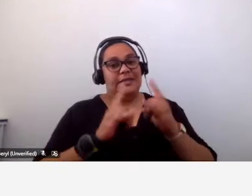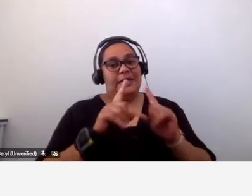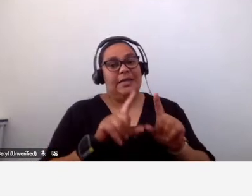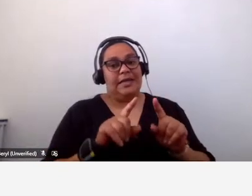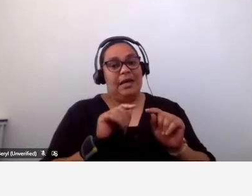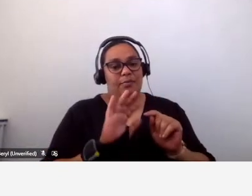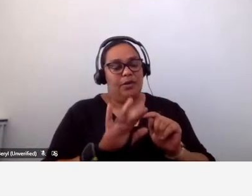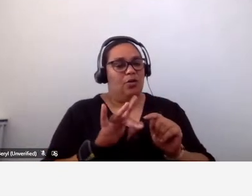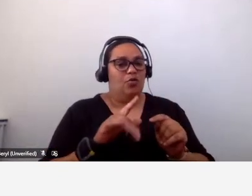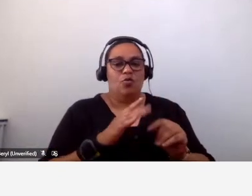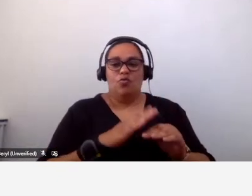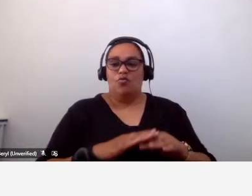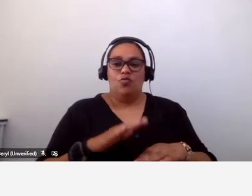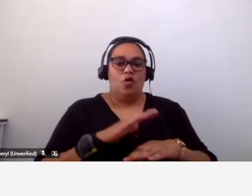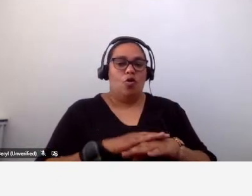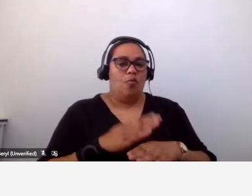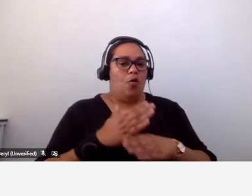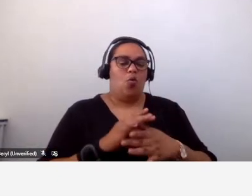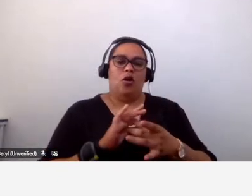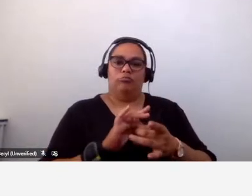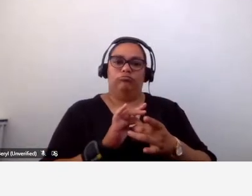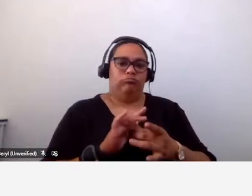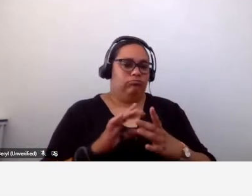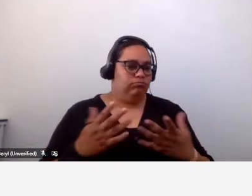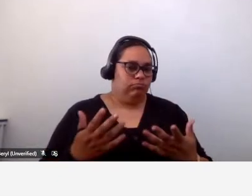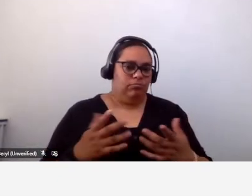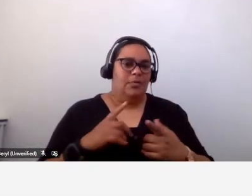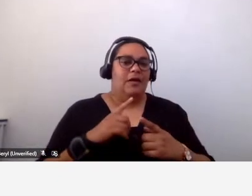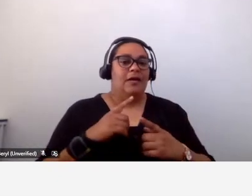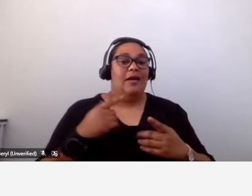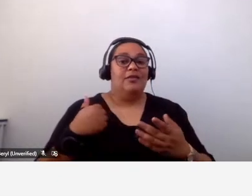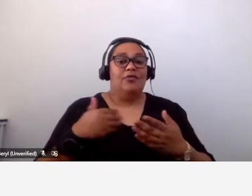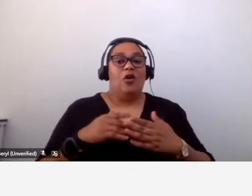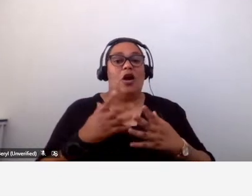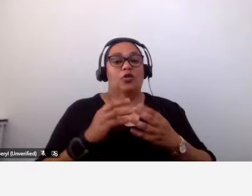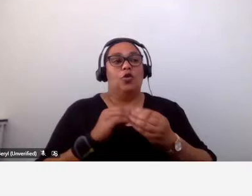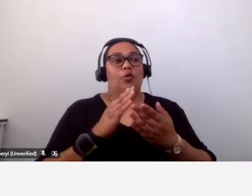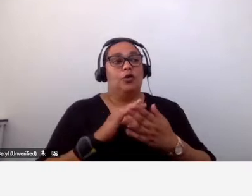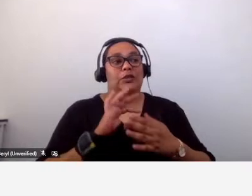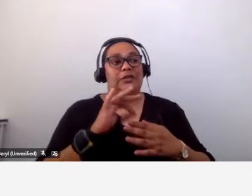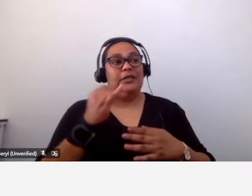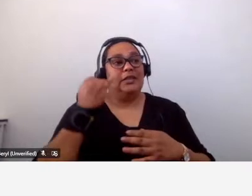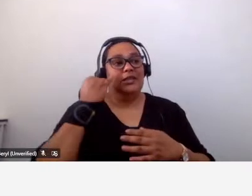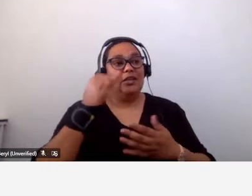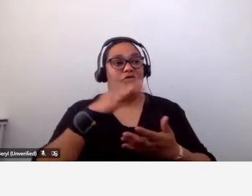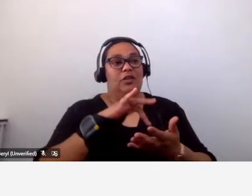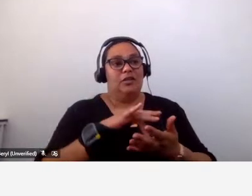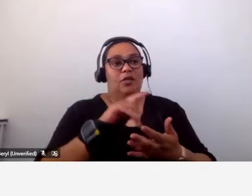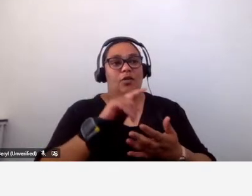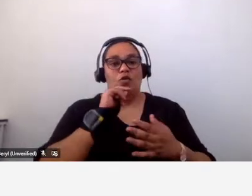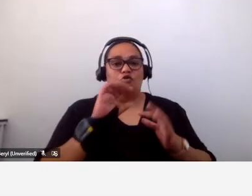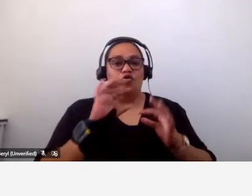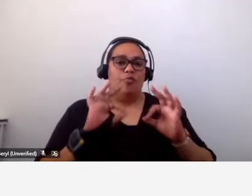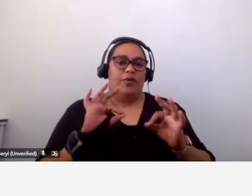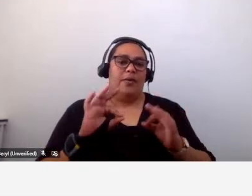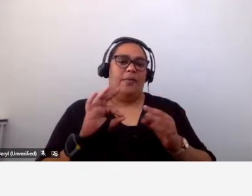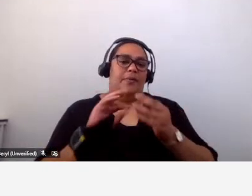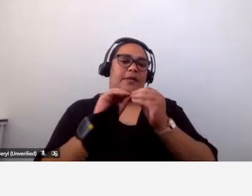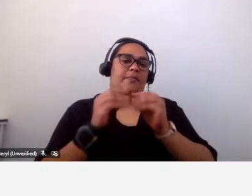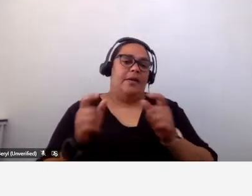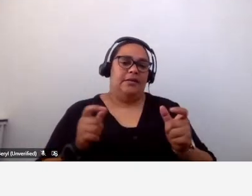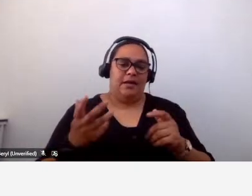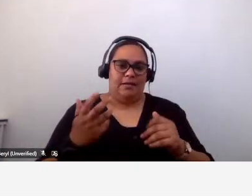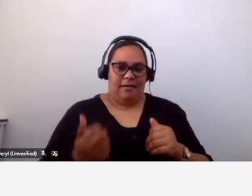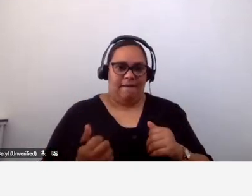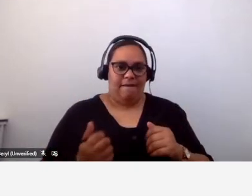Town is no longer cooperative, and that in as far as ensuring that these initiation sites are properly maintained.